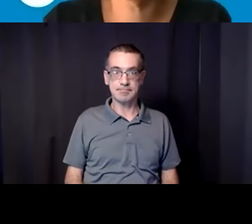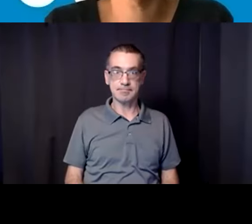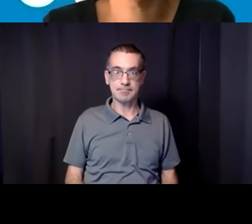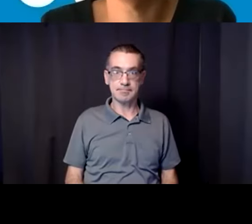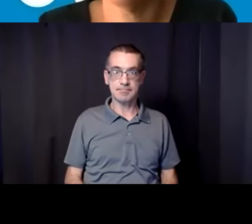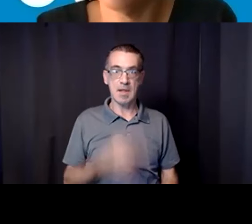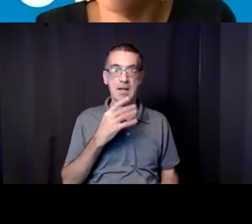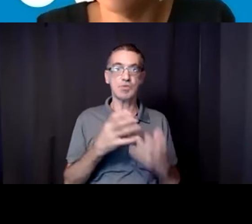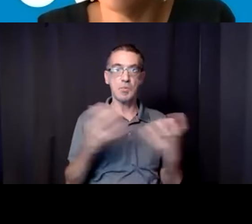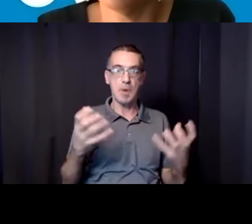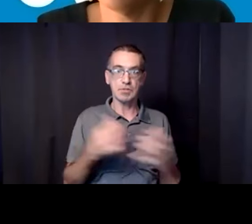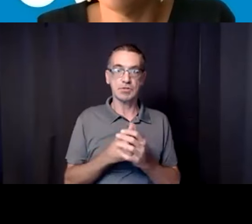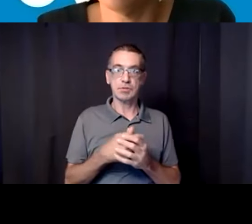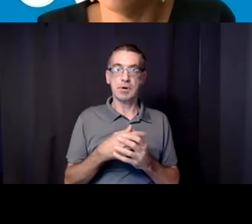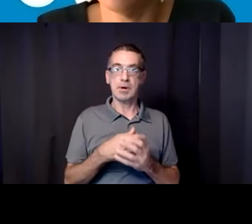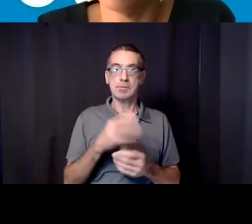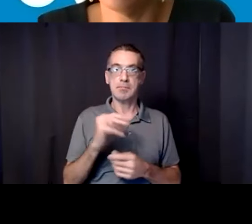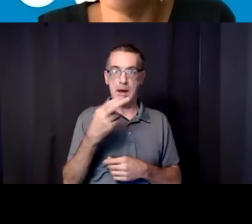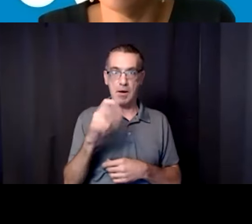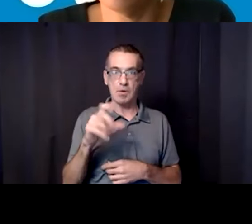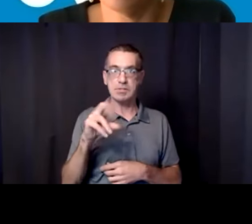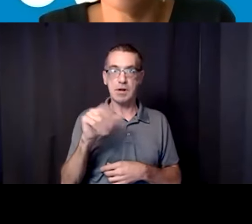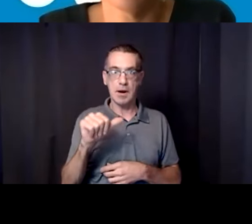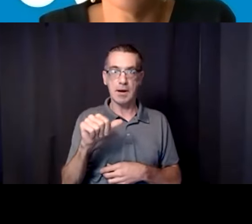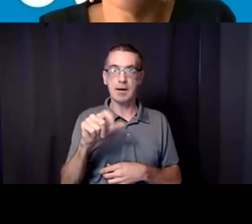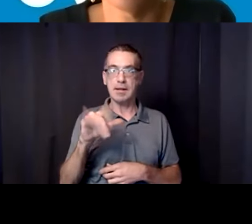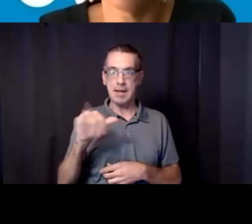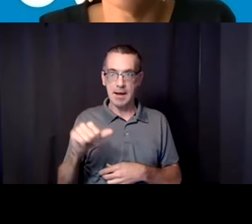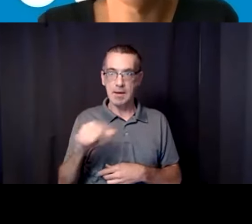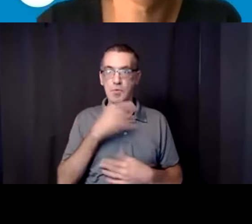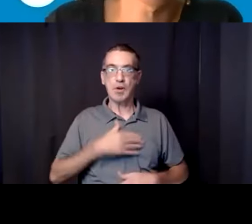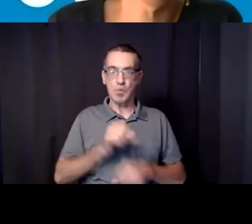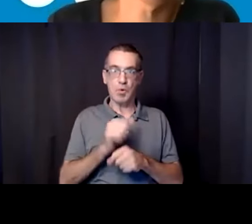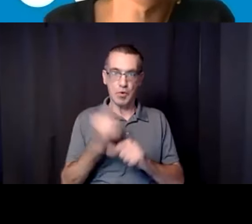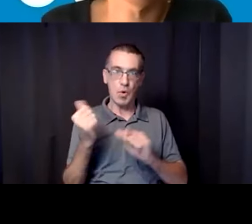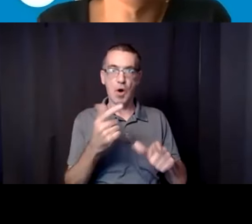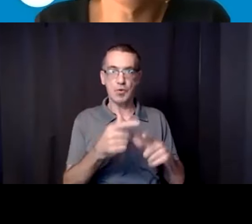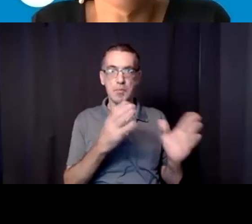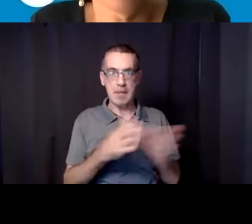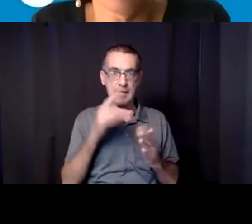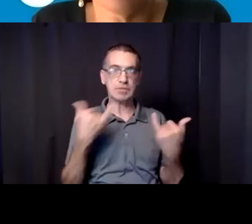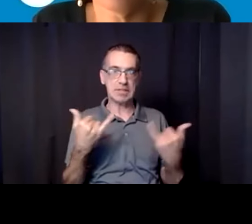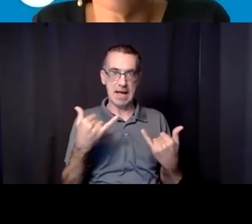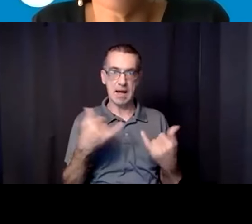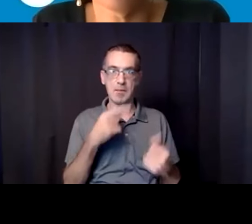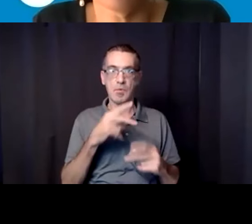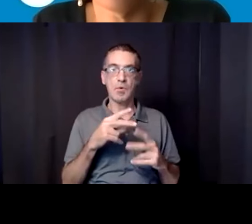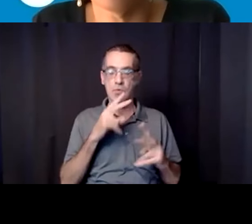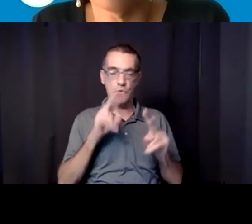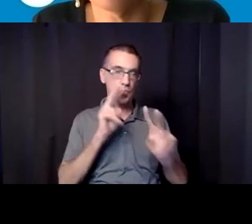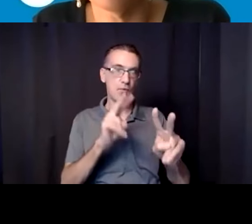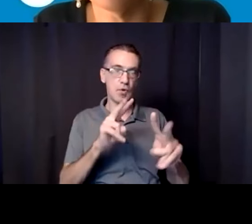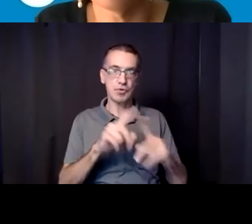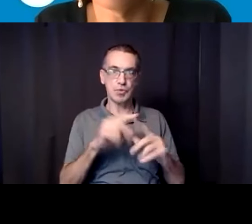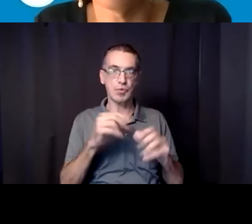Thank you so much, Michael and Sarah and Lydia. It's been a pleasure to work with you all to plan for today. So I'm very much looking forward to